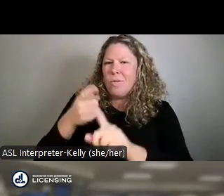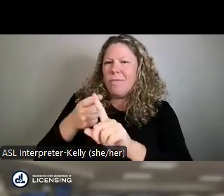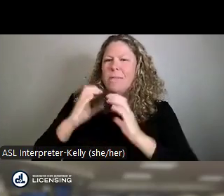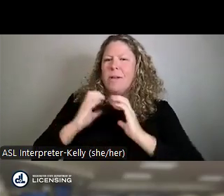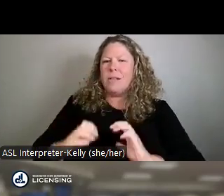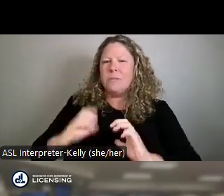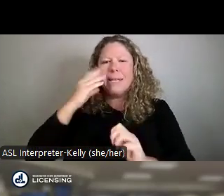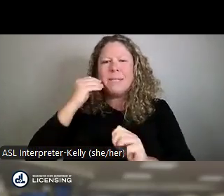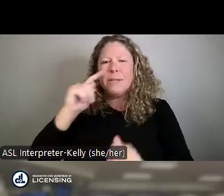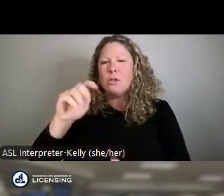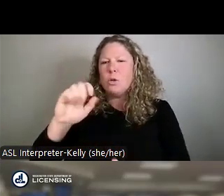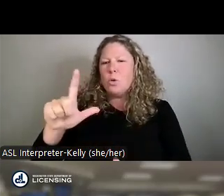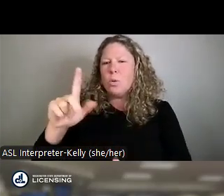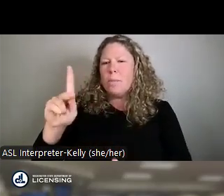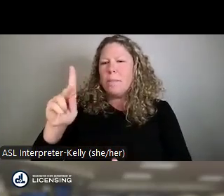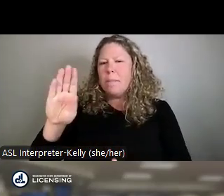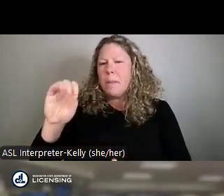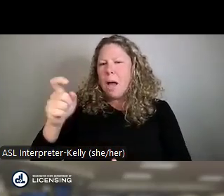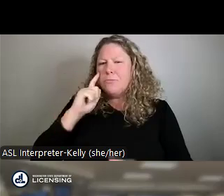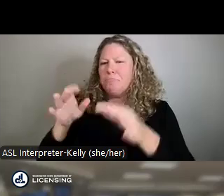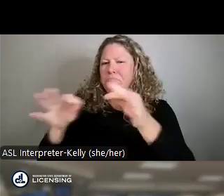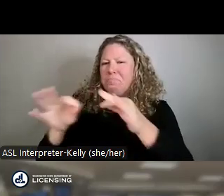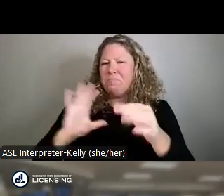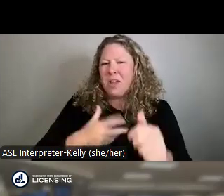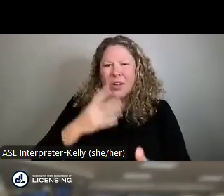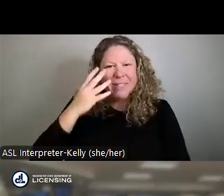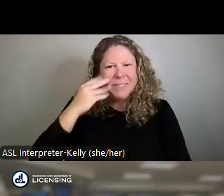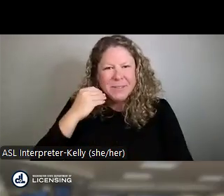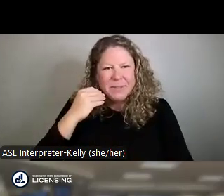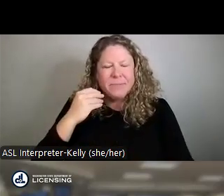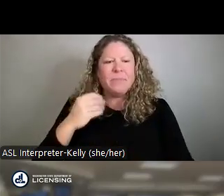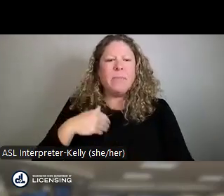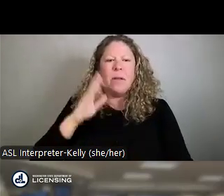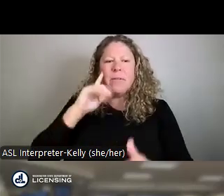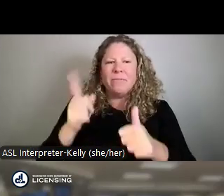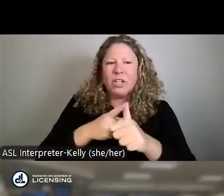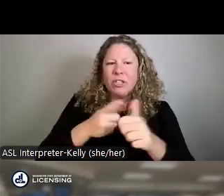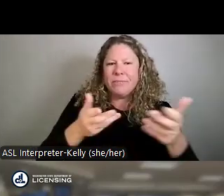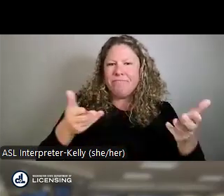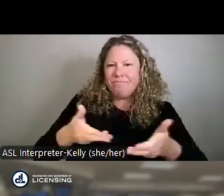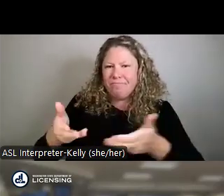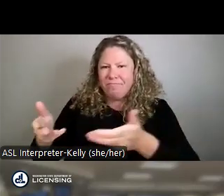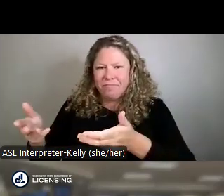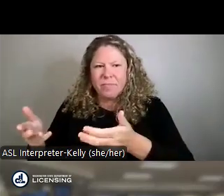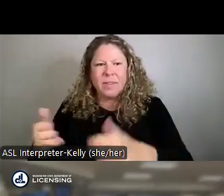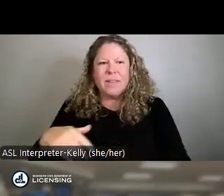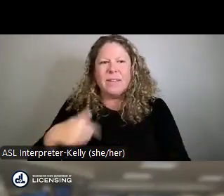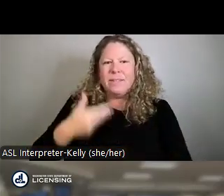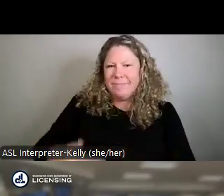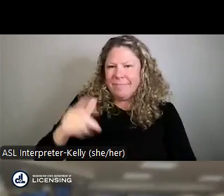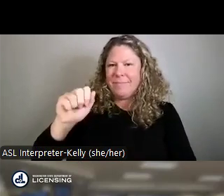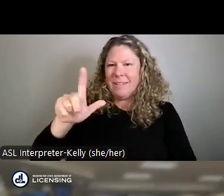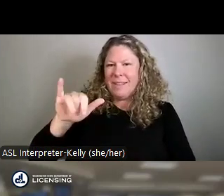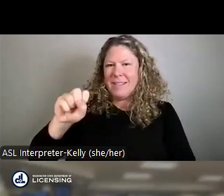So let's start by doing, we just did intros, but we'll do a quick introduction from our team. Alicia Myers, I lead